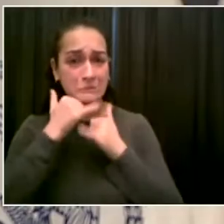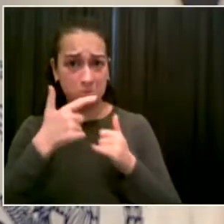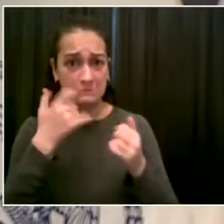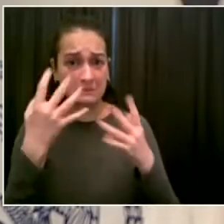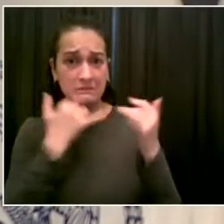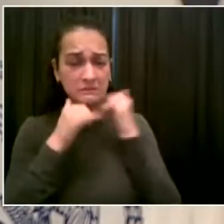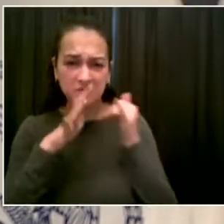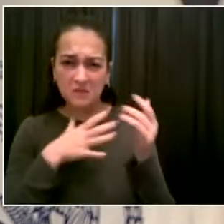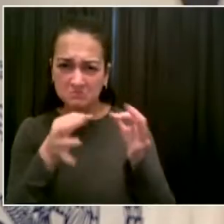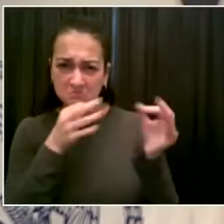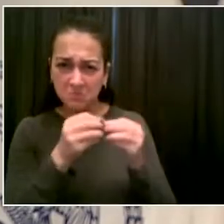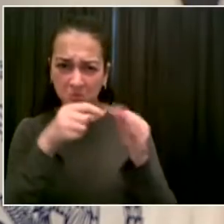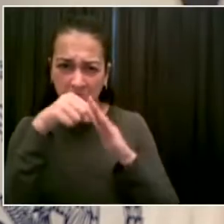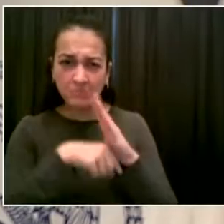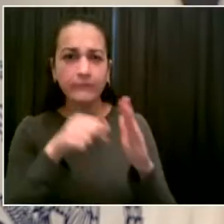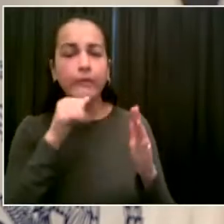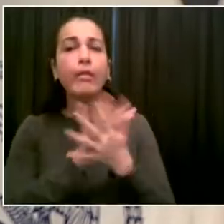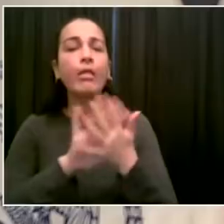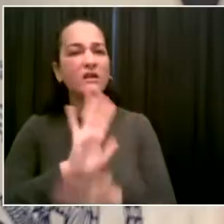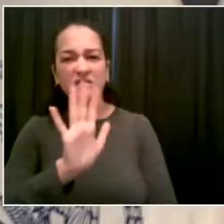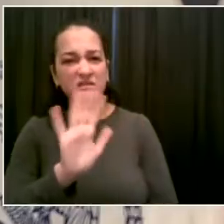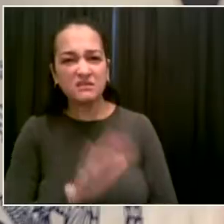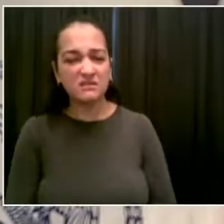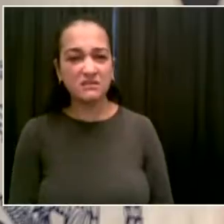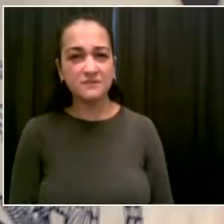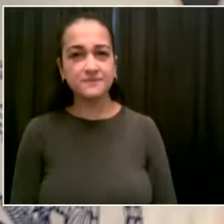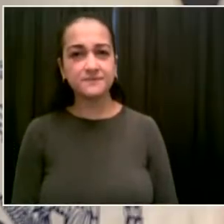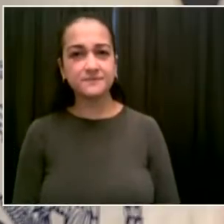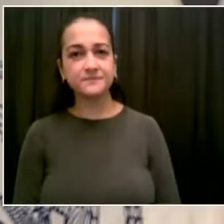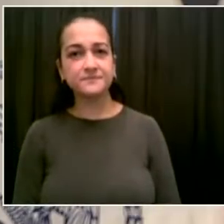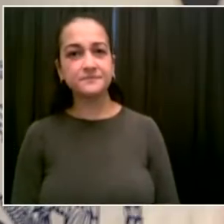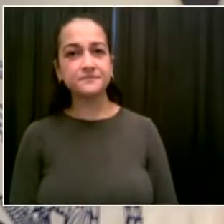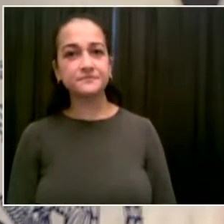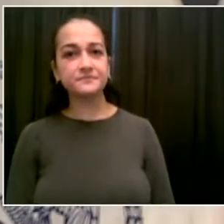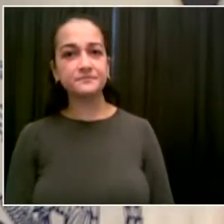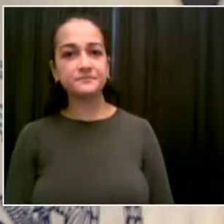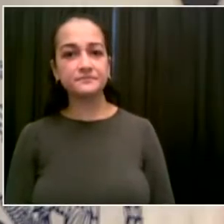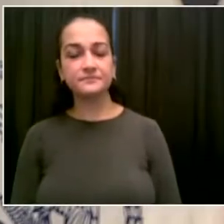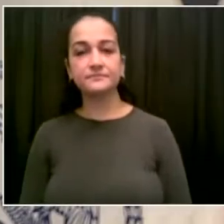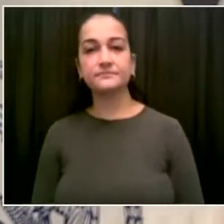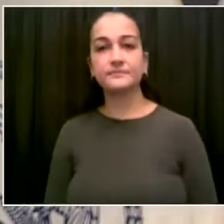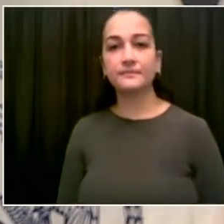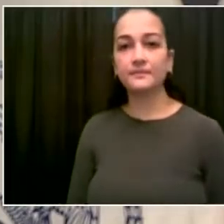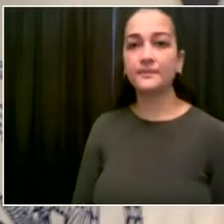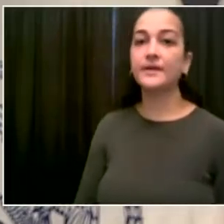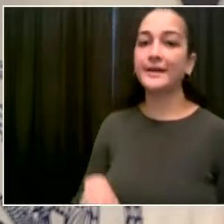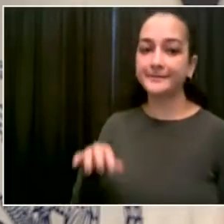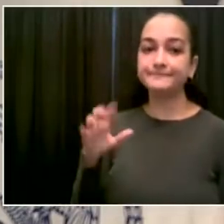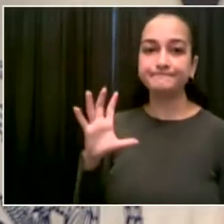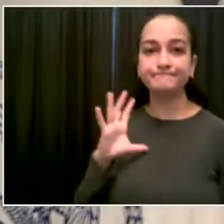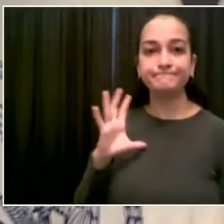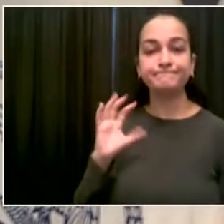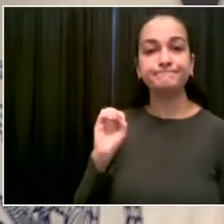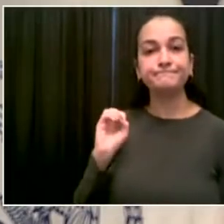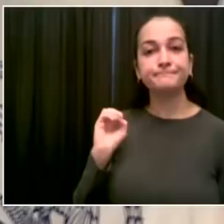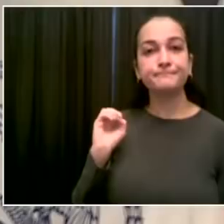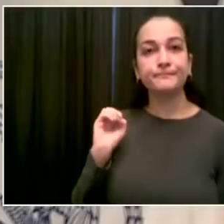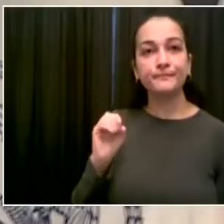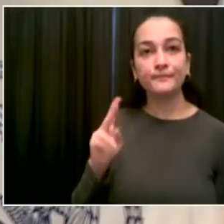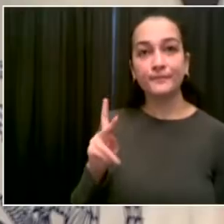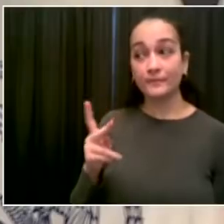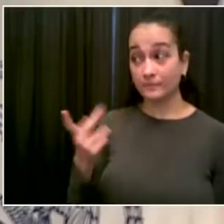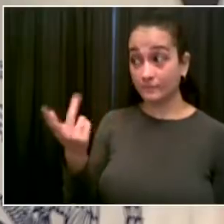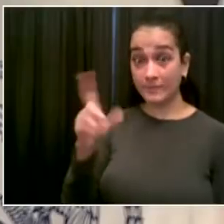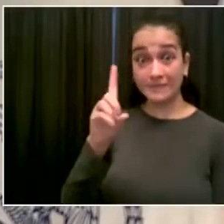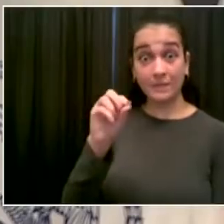report's inaccurate? Michael, I don't have it in front of me. I can tell you there are times where They said, oh, the mayor said something to someone where I didn't do